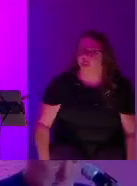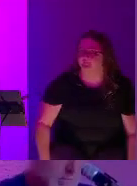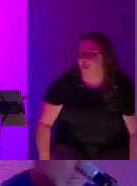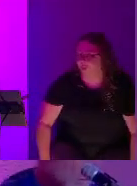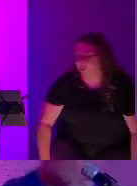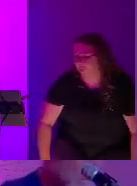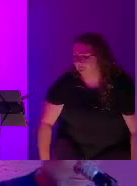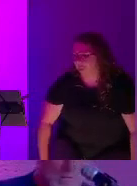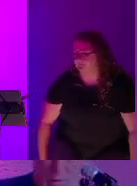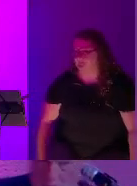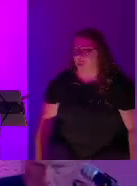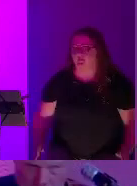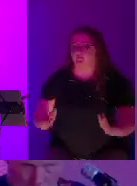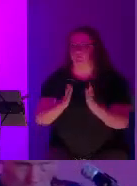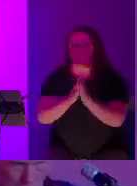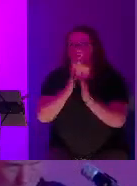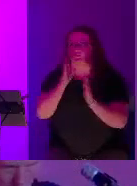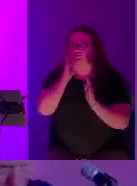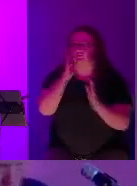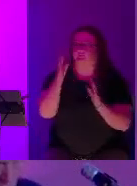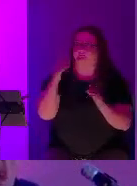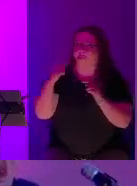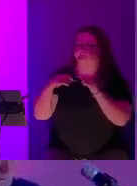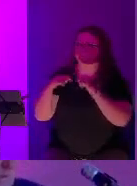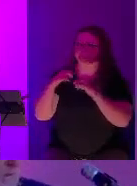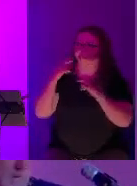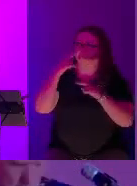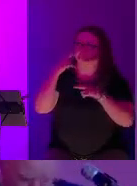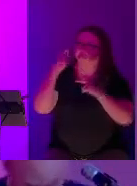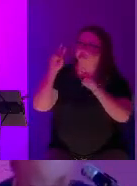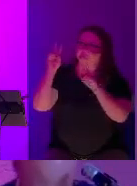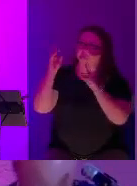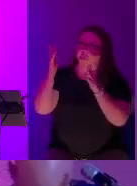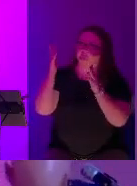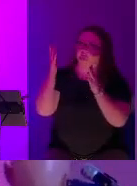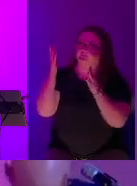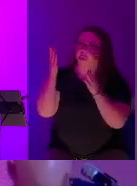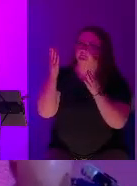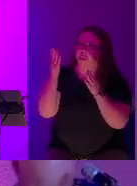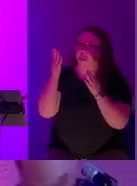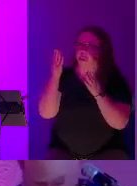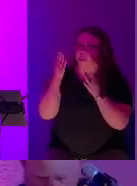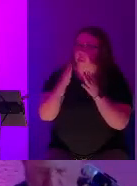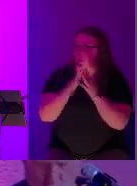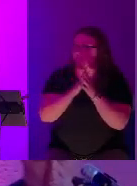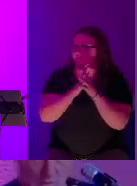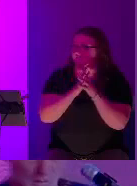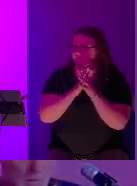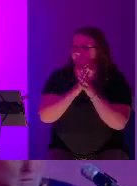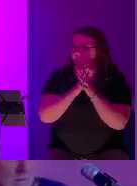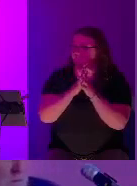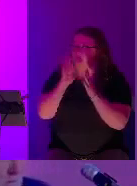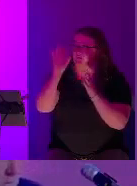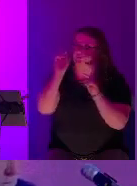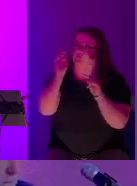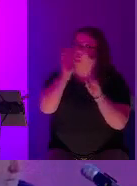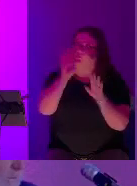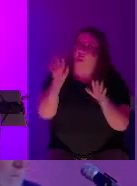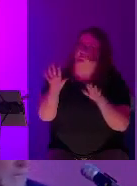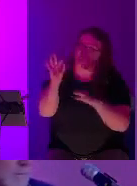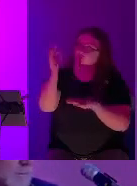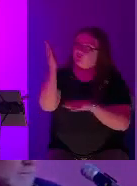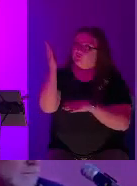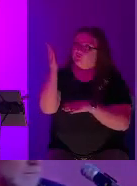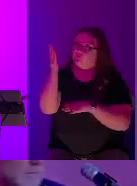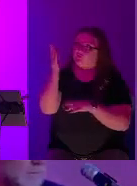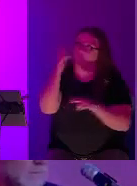back. That we would just, if your people would find you and look to you, Lord God, and cry out to you,